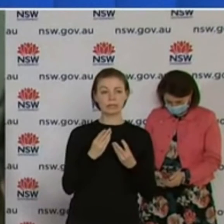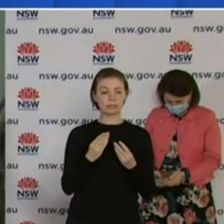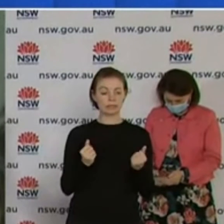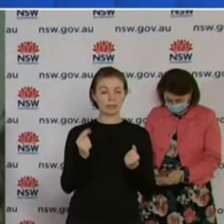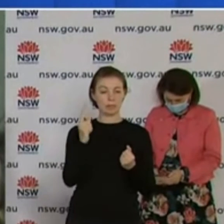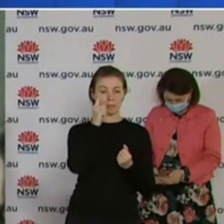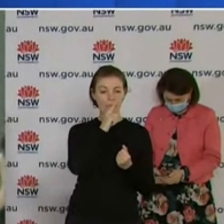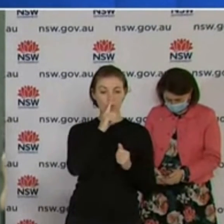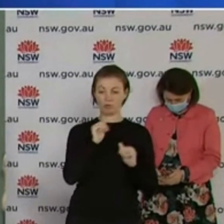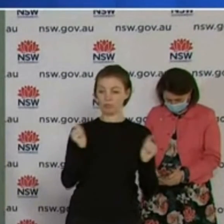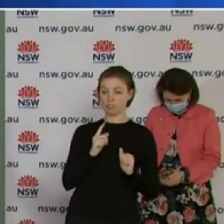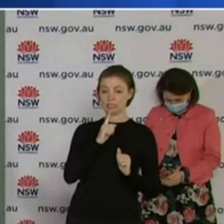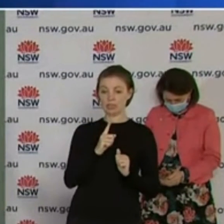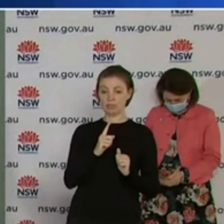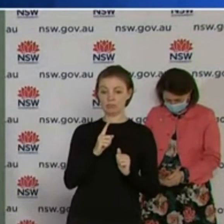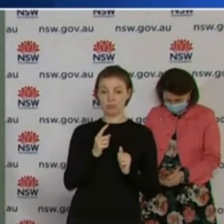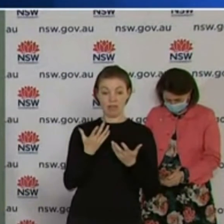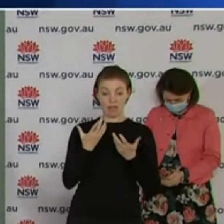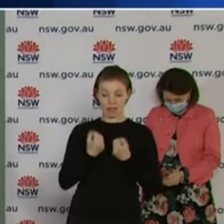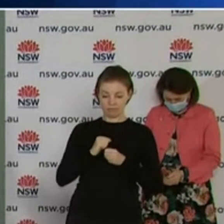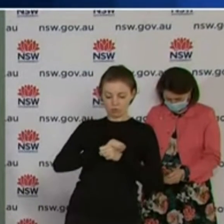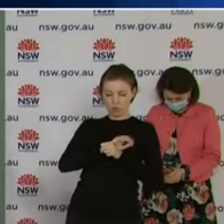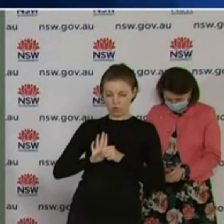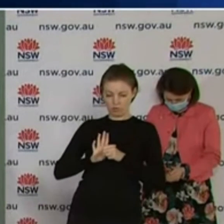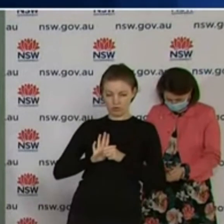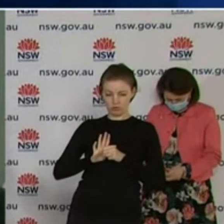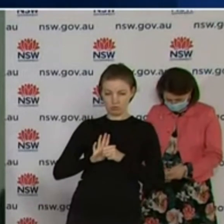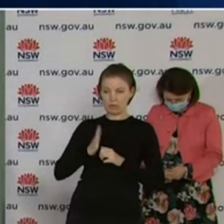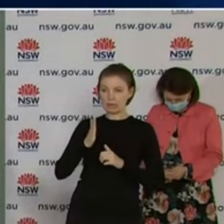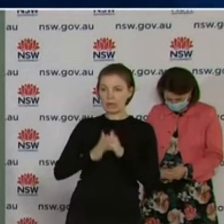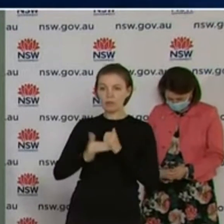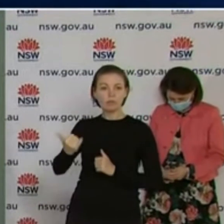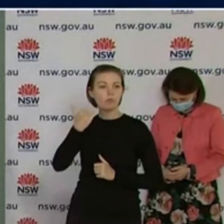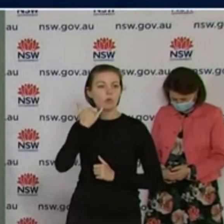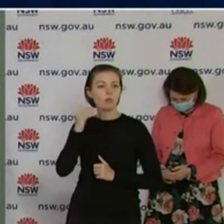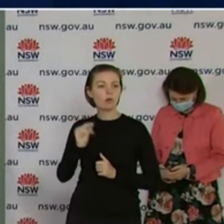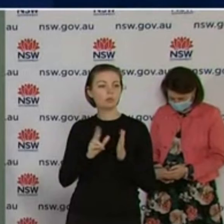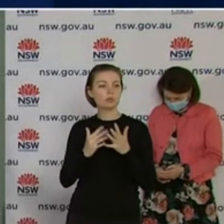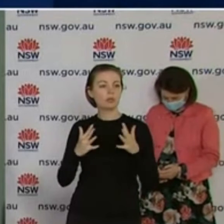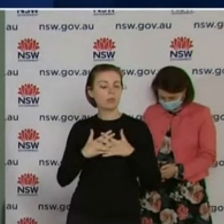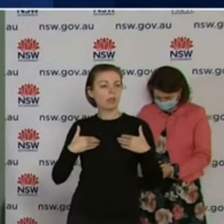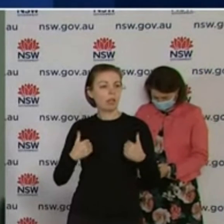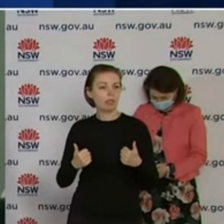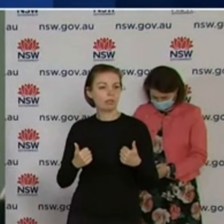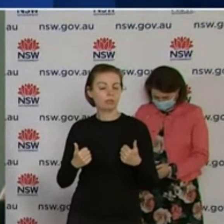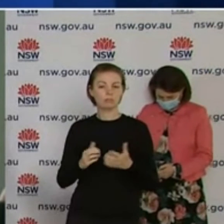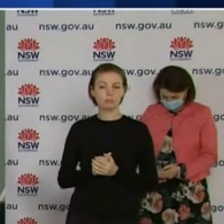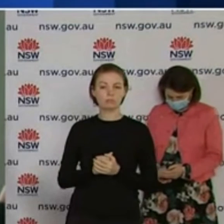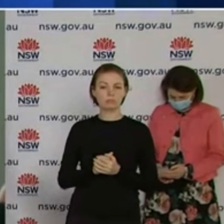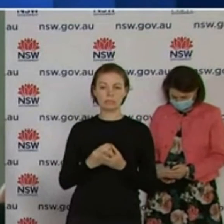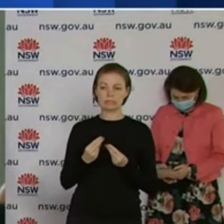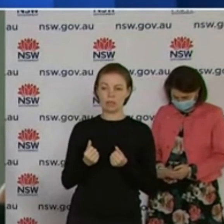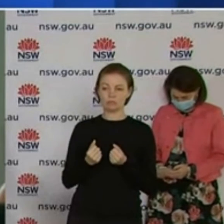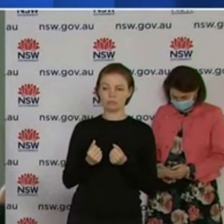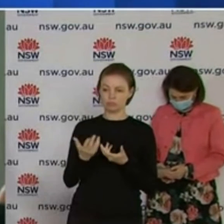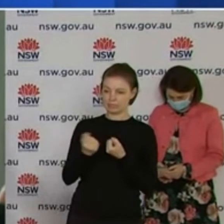Health, also close contacts who never receive their release text messages despite testing negative. Some people are saying they've